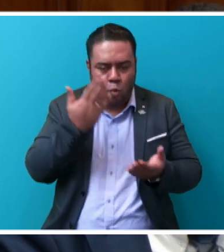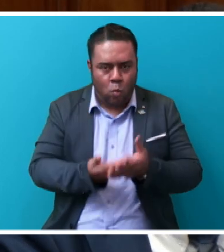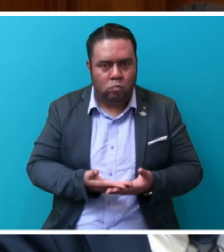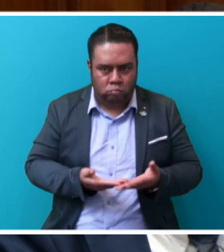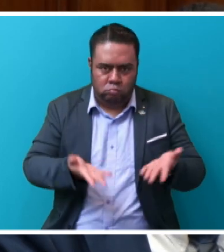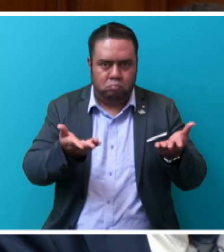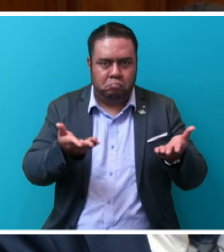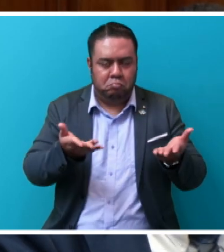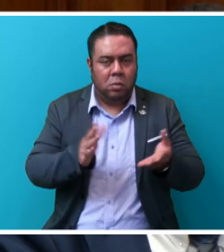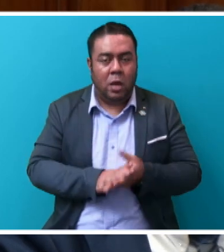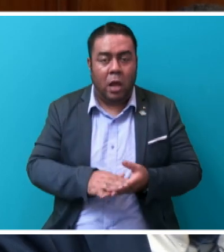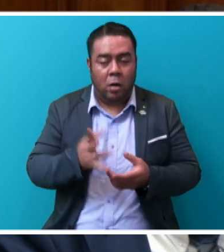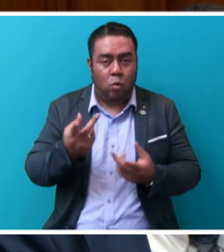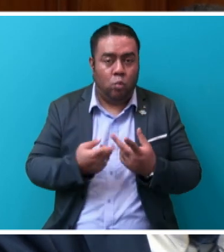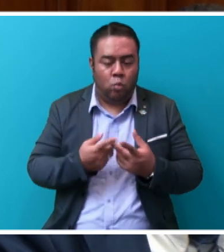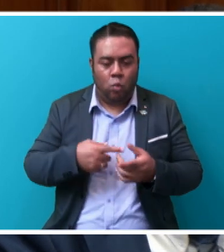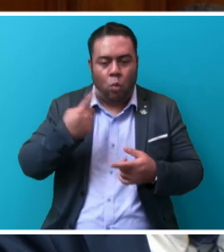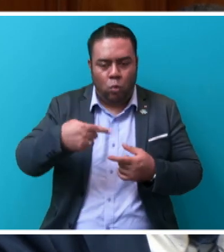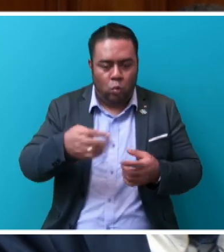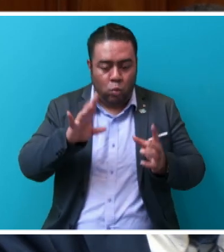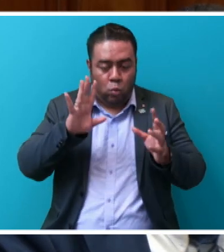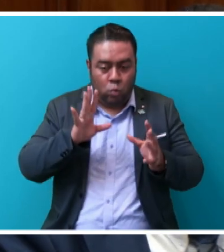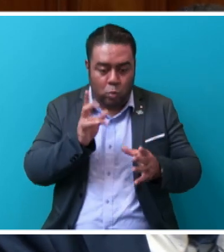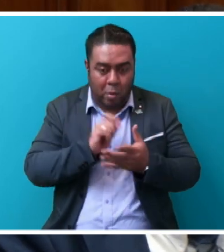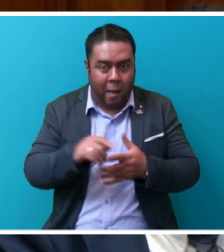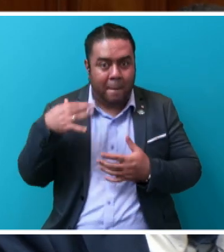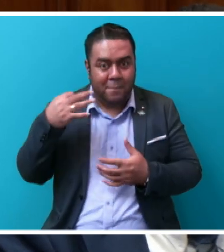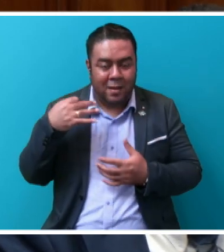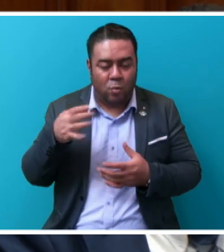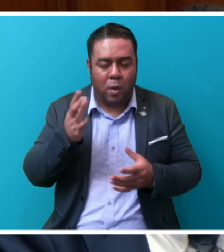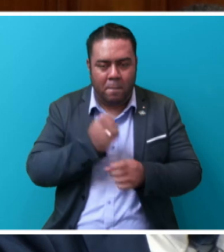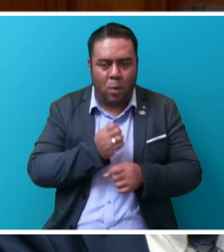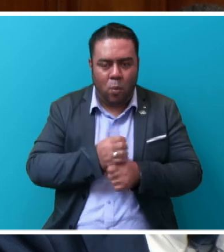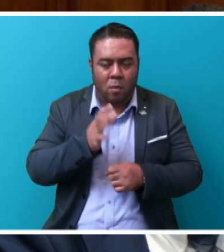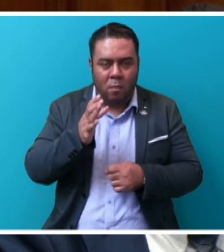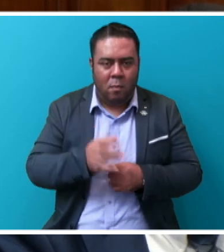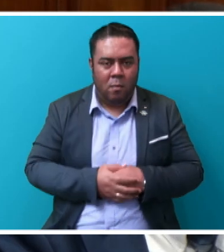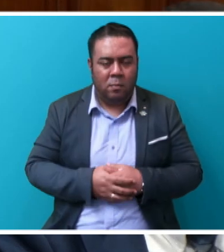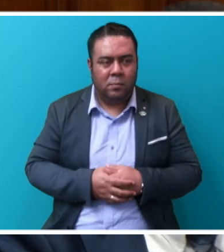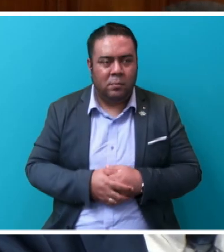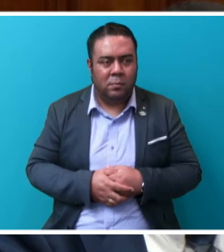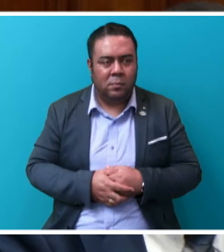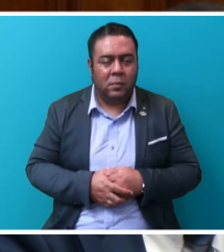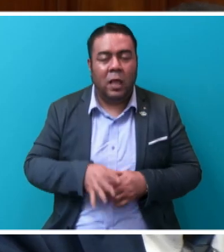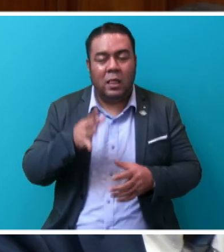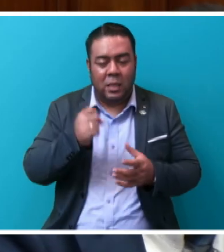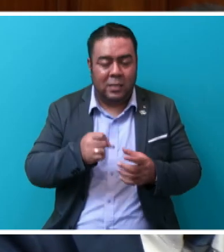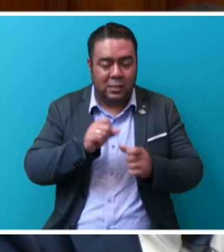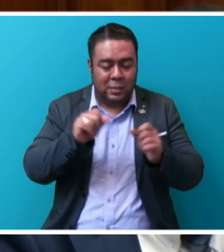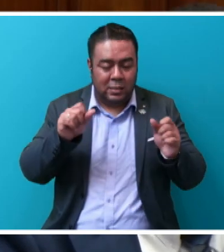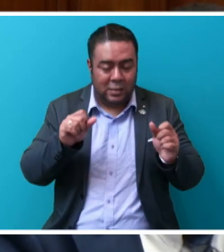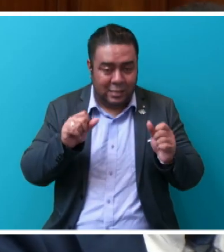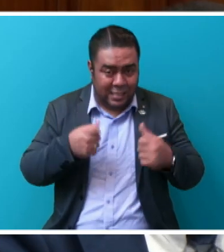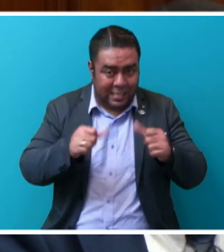the remainder sourced through continued engagement with employers. This success reflects